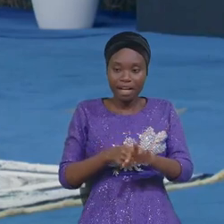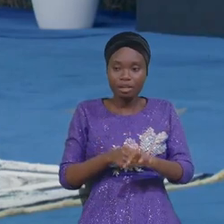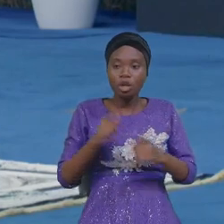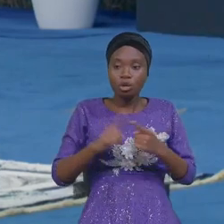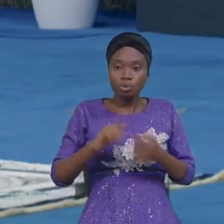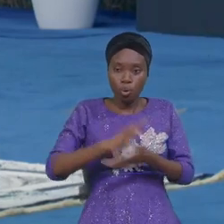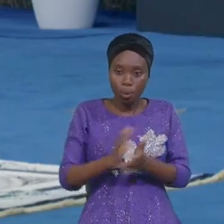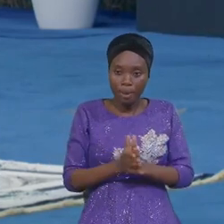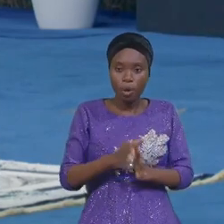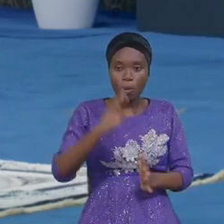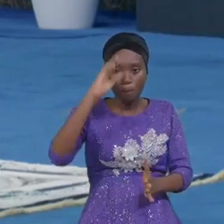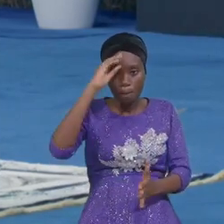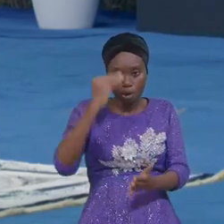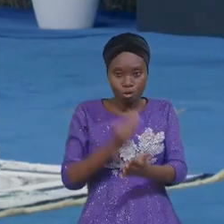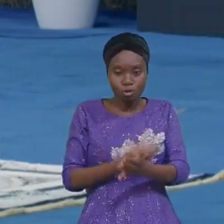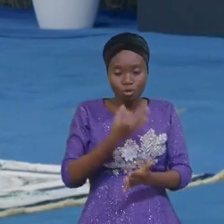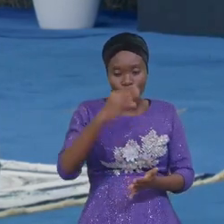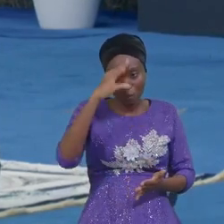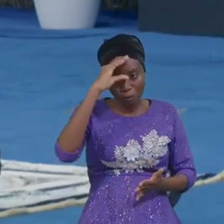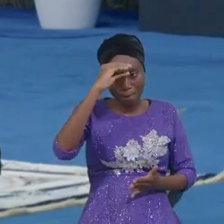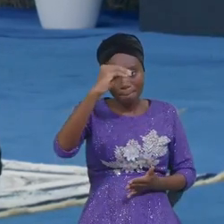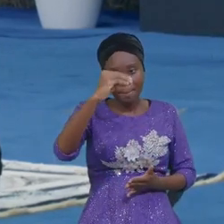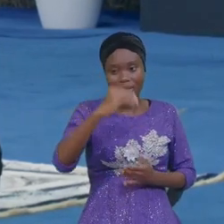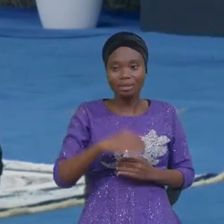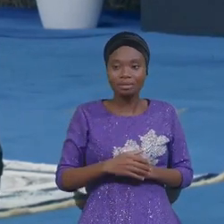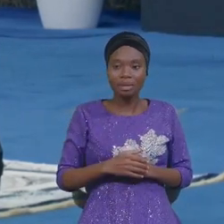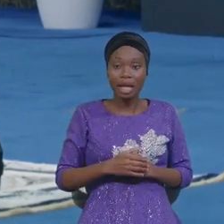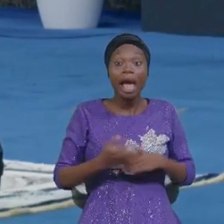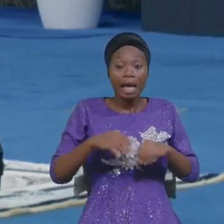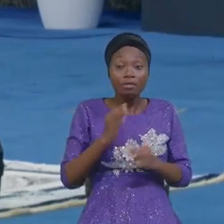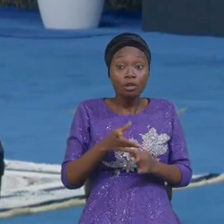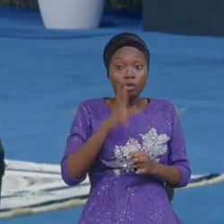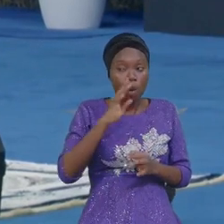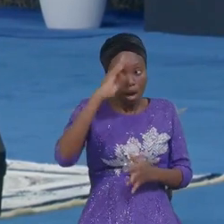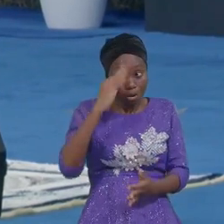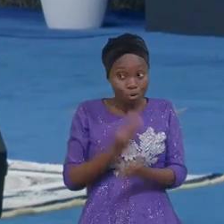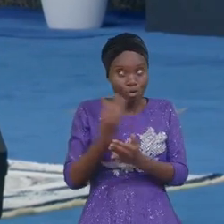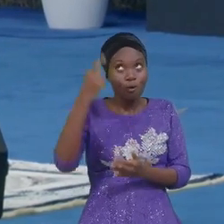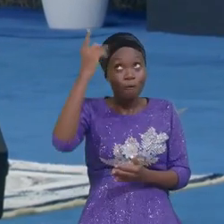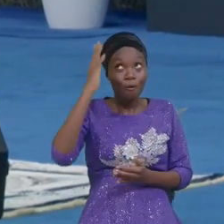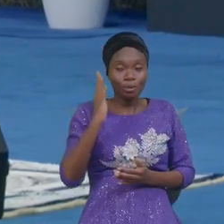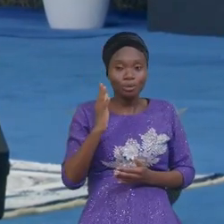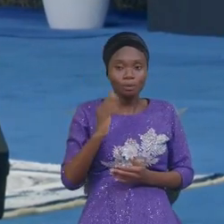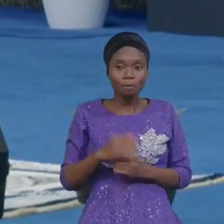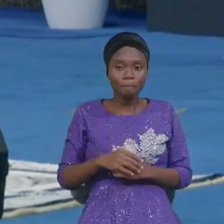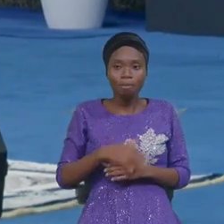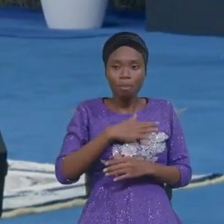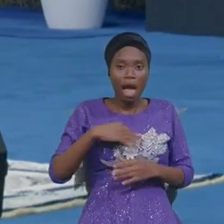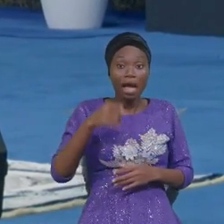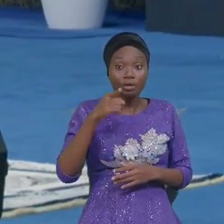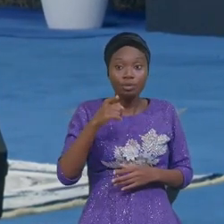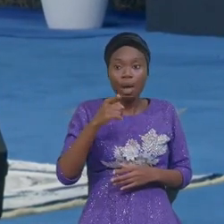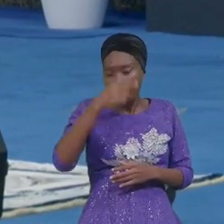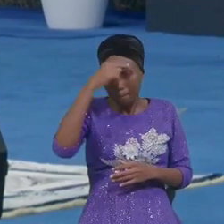Son of Man, though you are Son of God. And you will go, because you